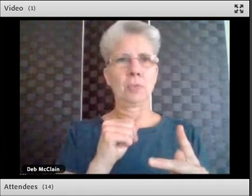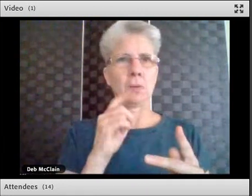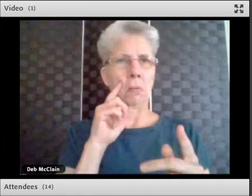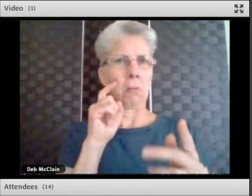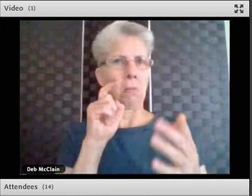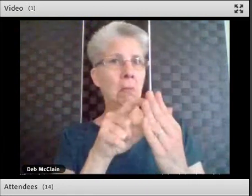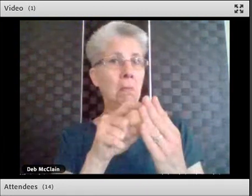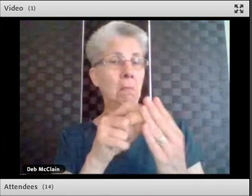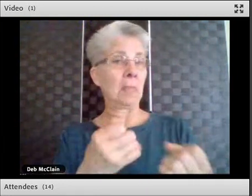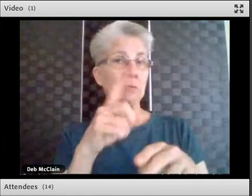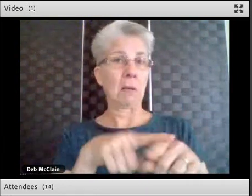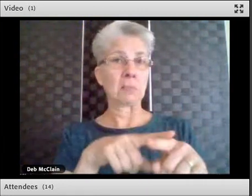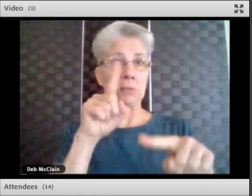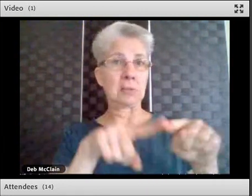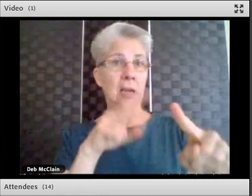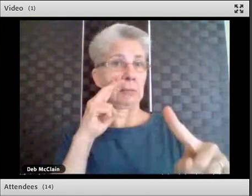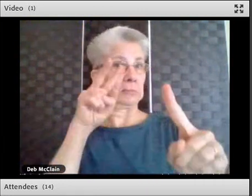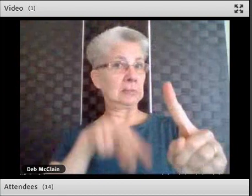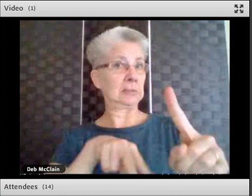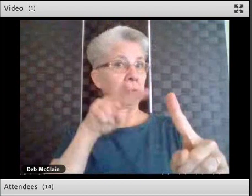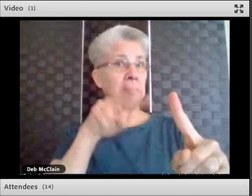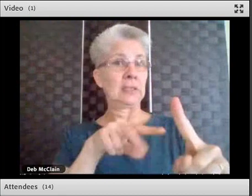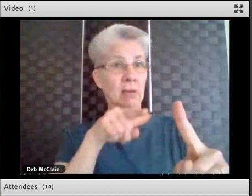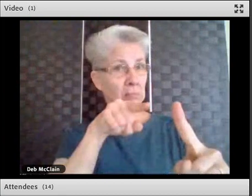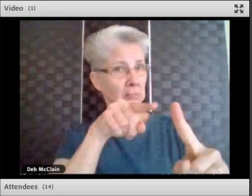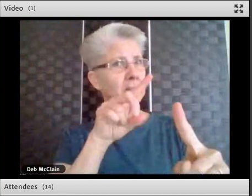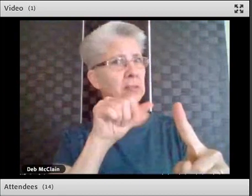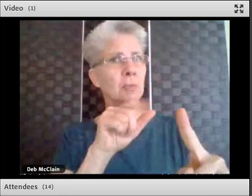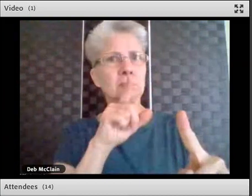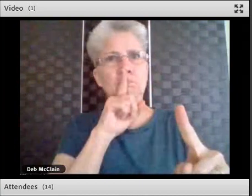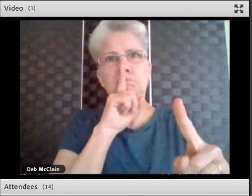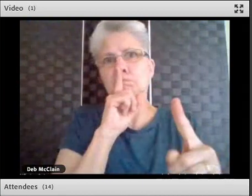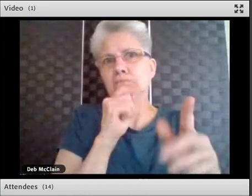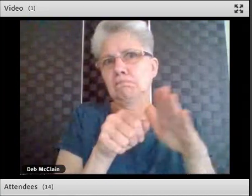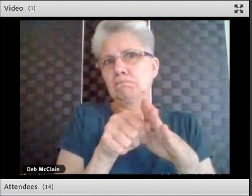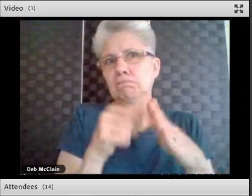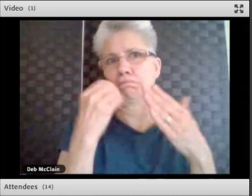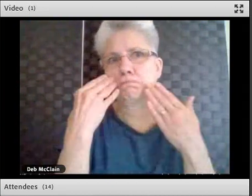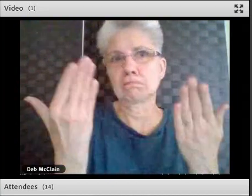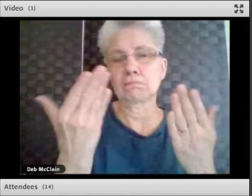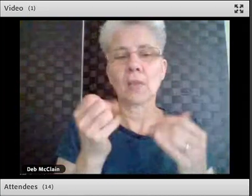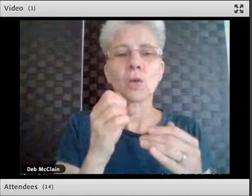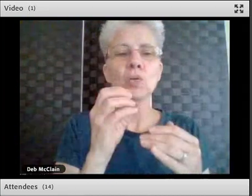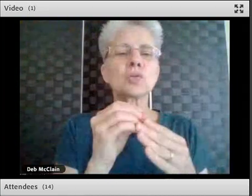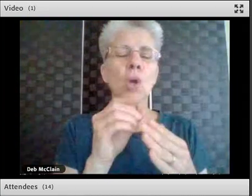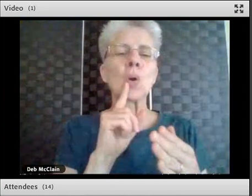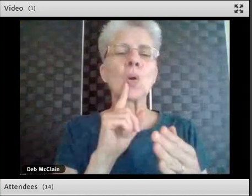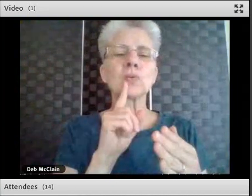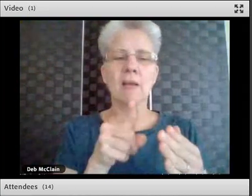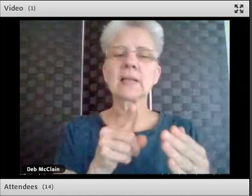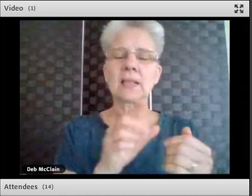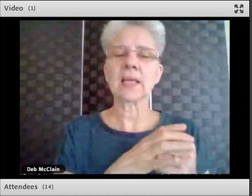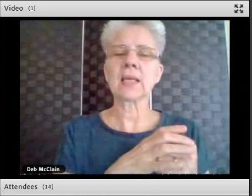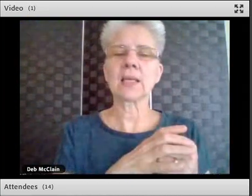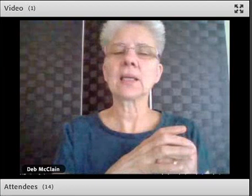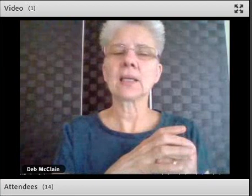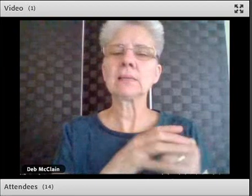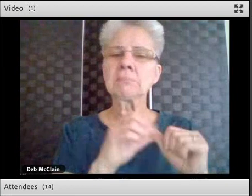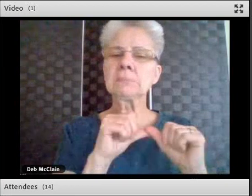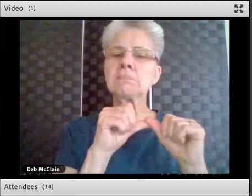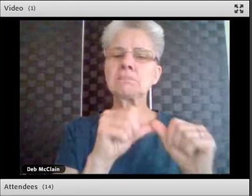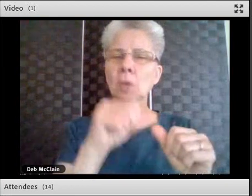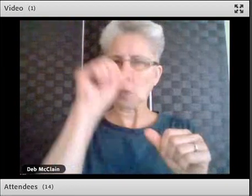to tell by just looking at them whether they're disabled. So definitely carry